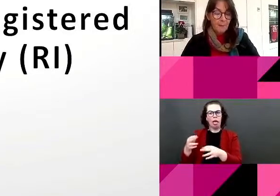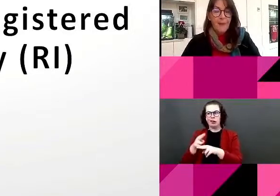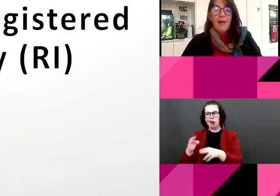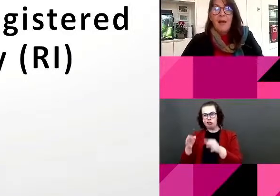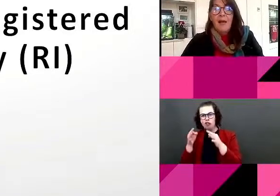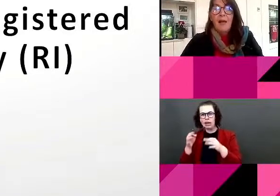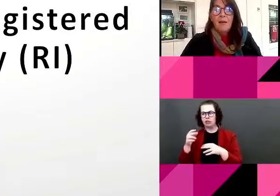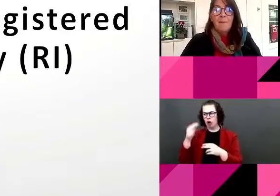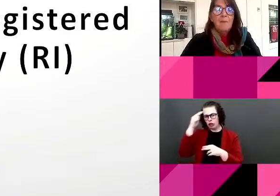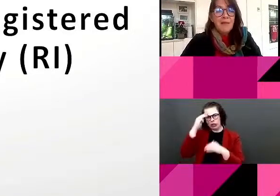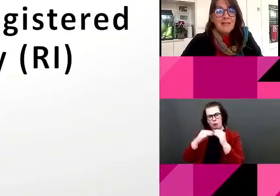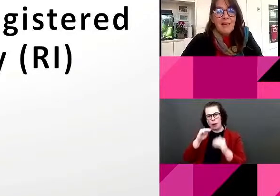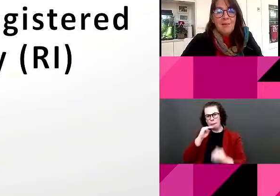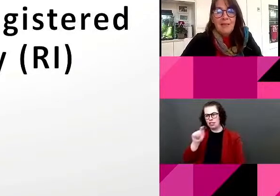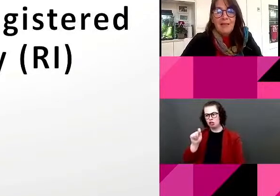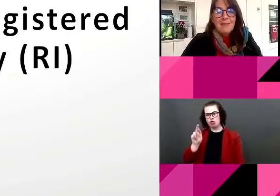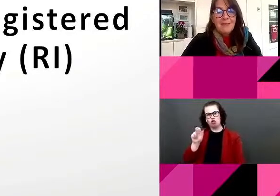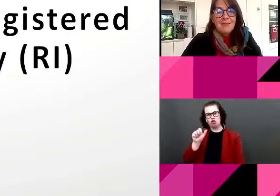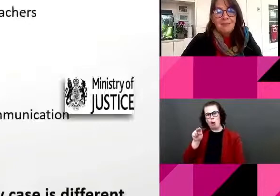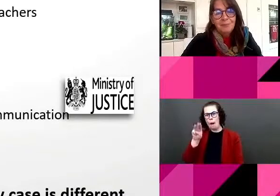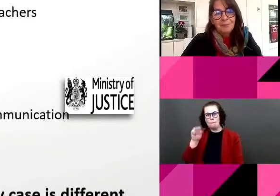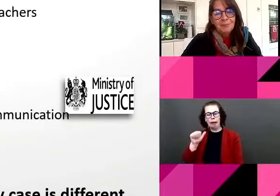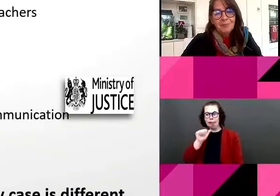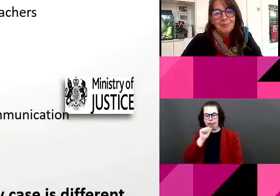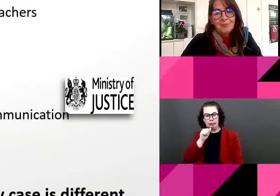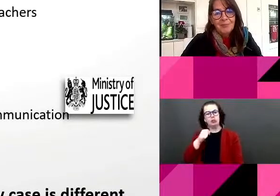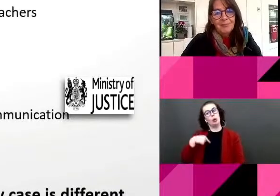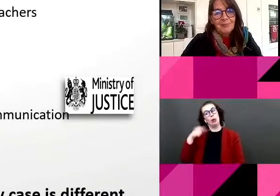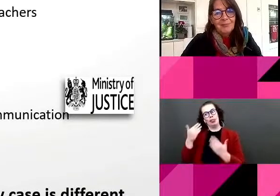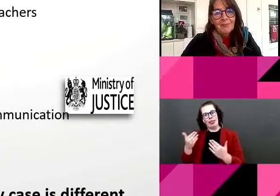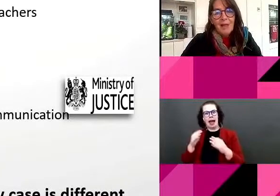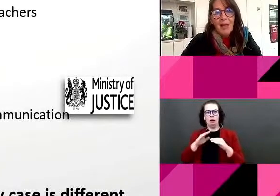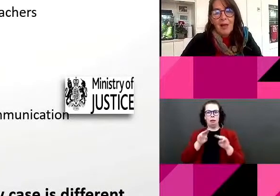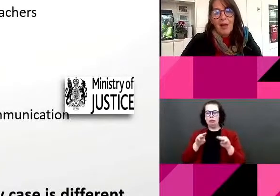trauma. Next slide, please.